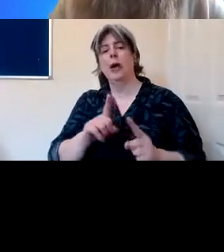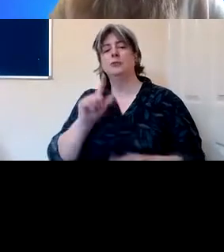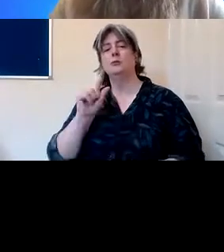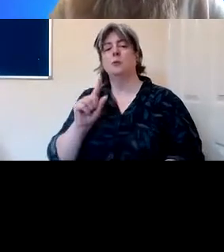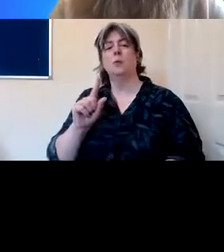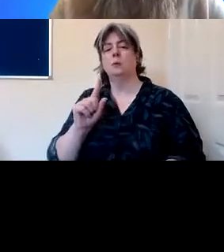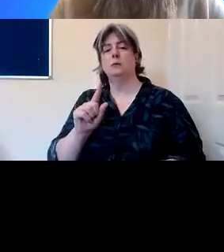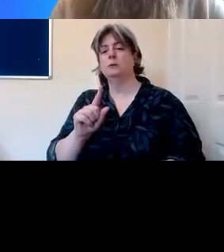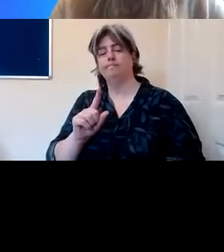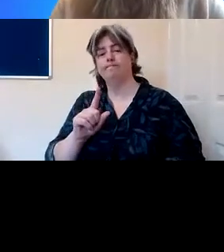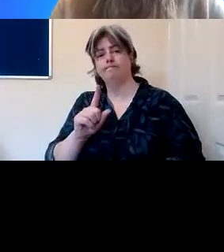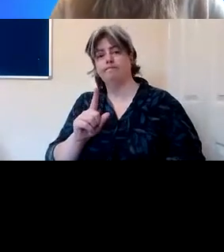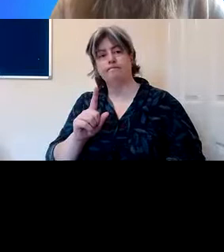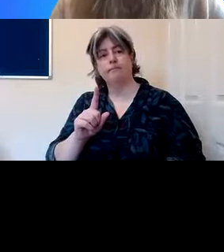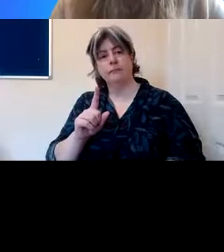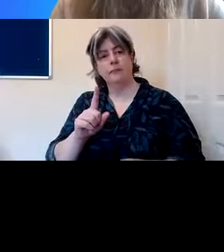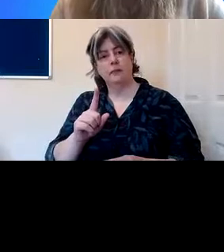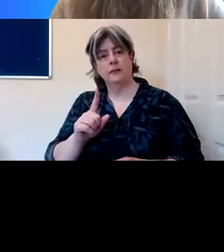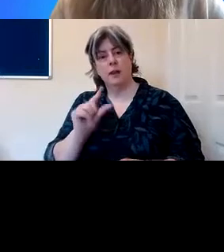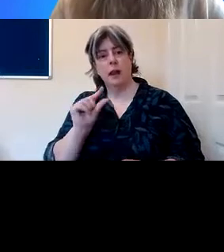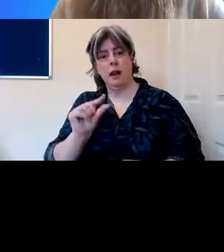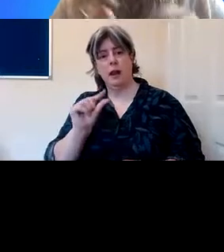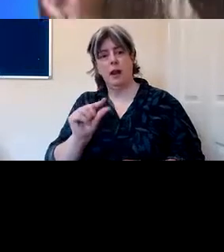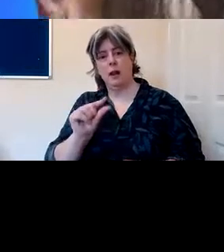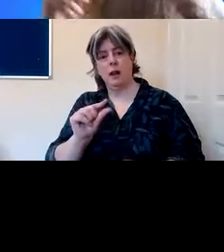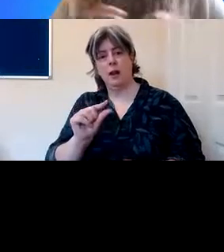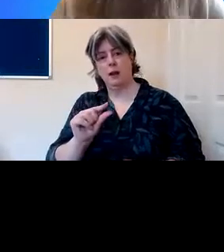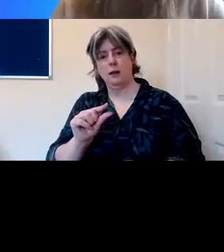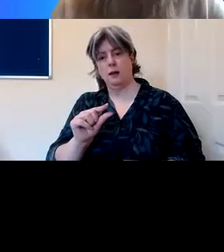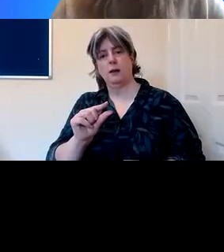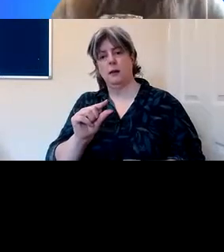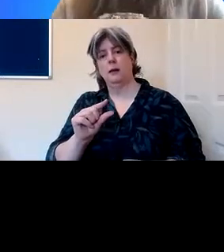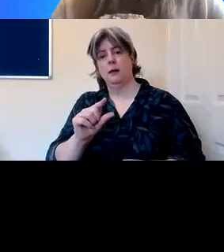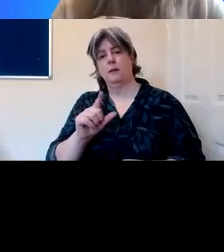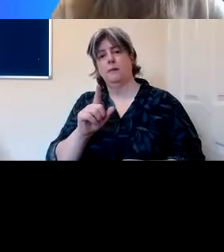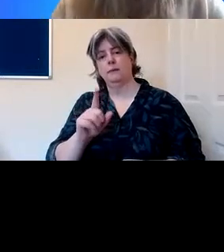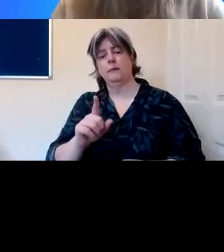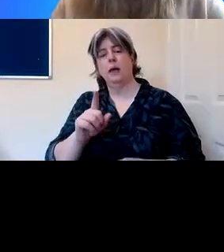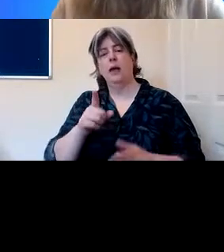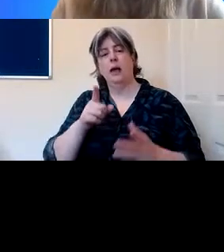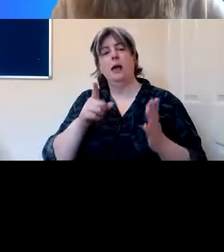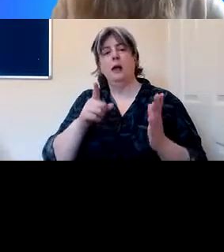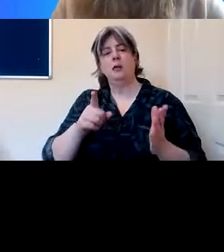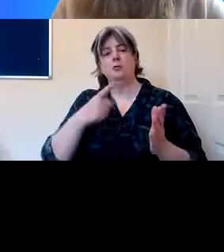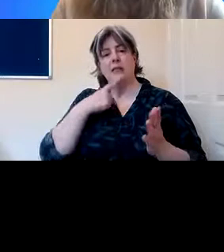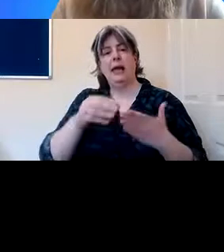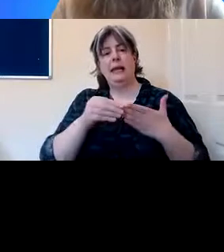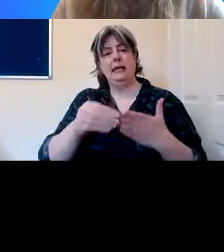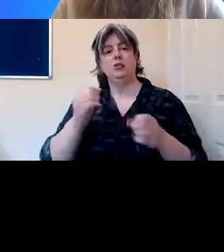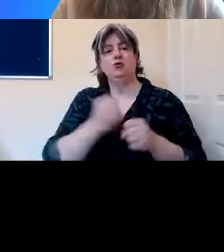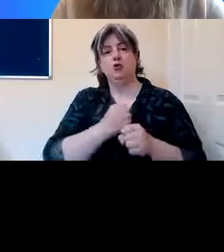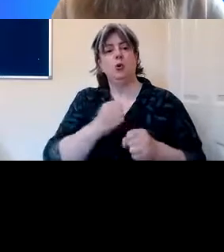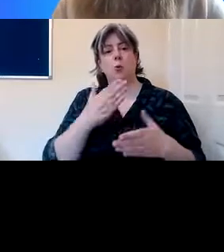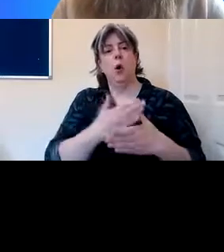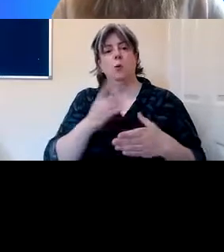the principle that leaders do it for the love of the job. I don't accept that. I think that's